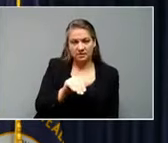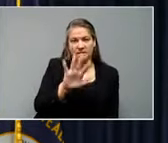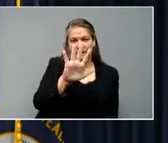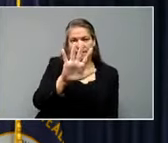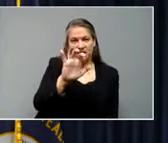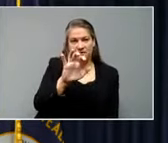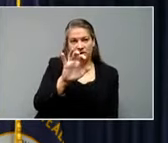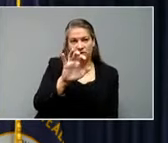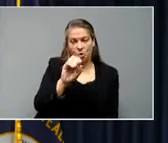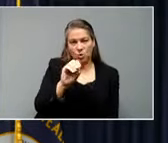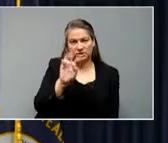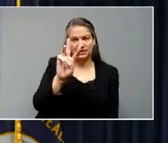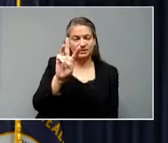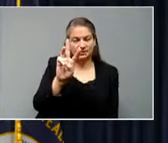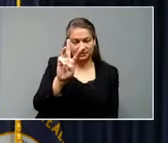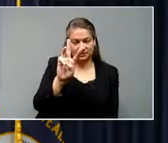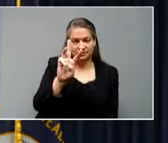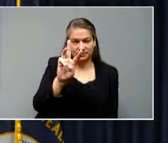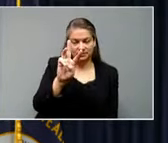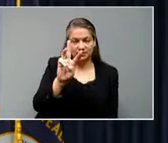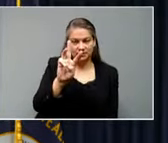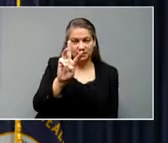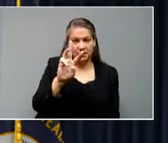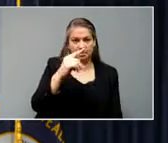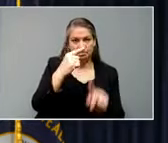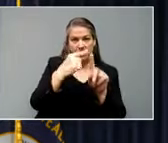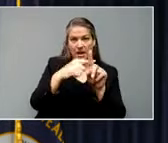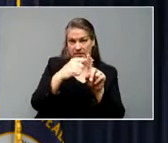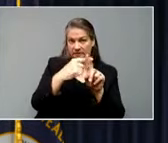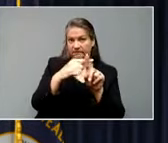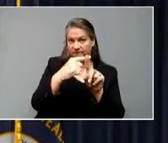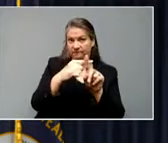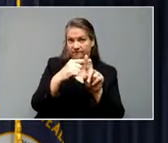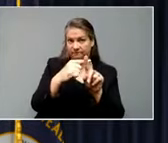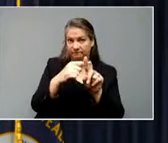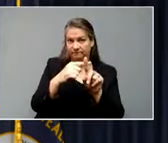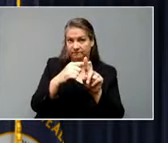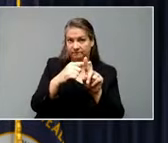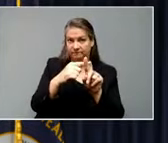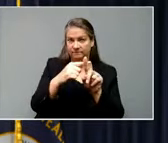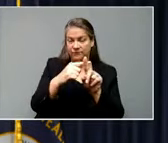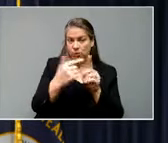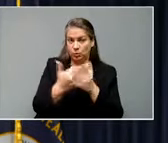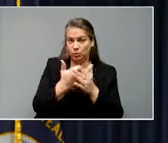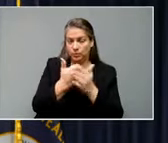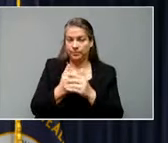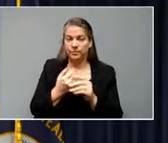9,506 cases. That compares to the week before,